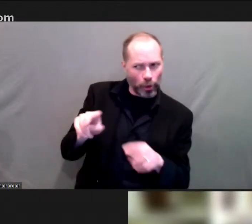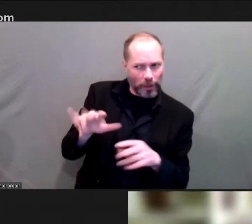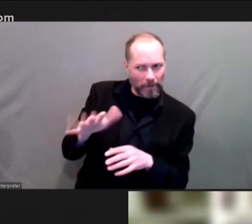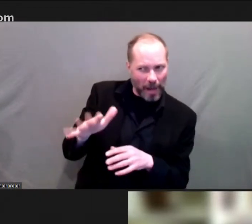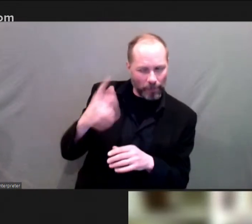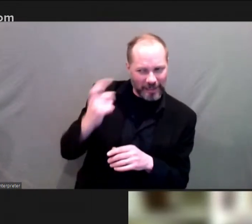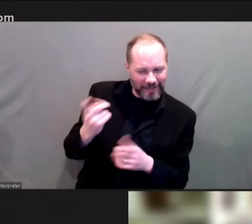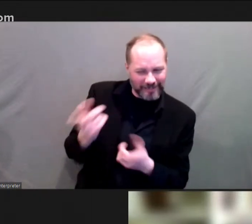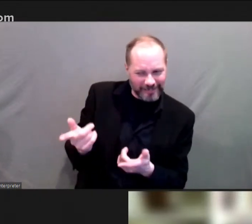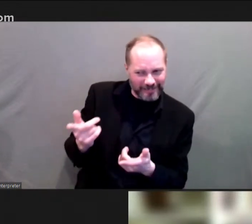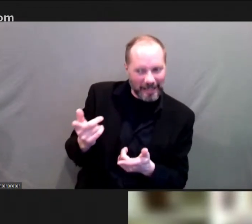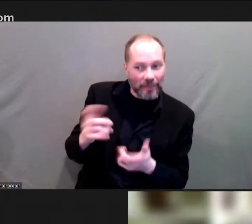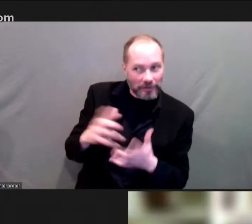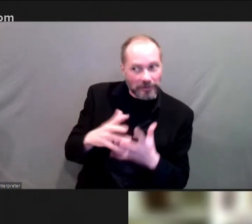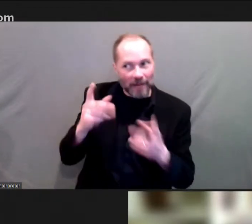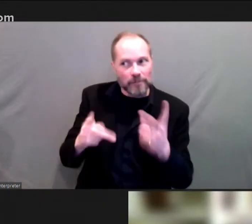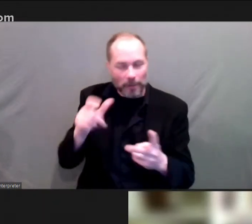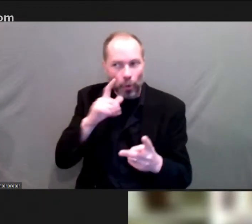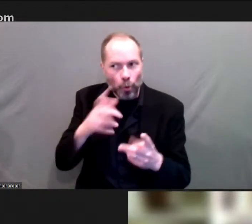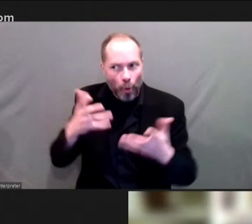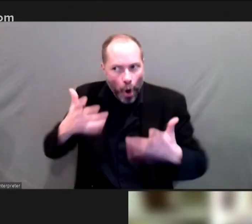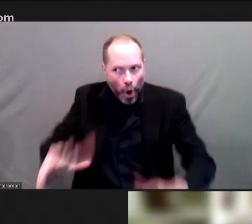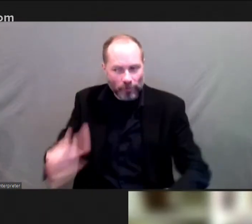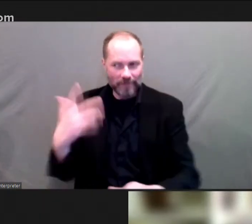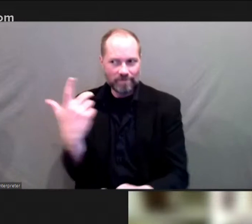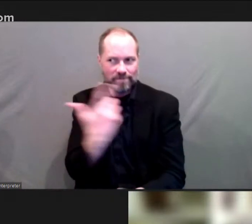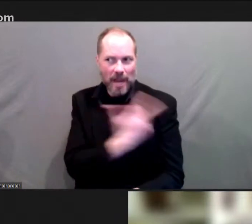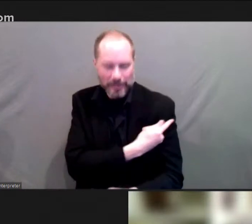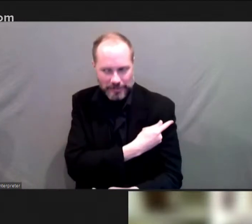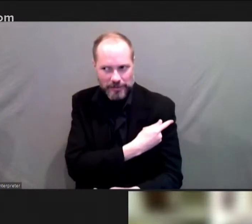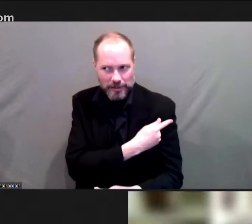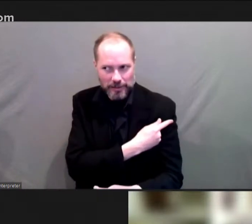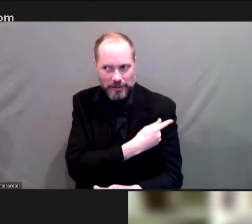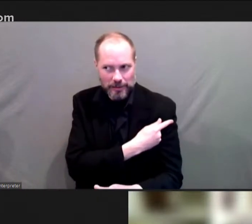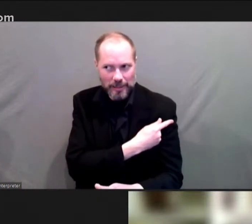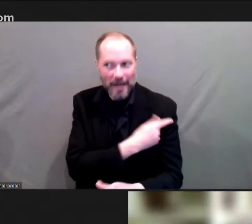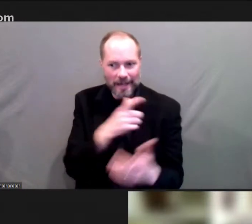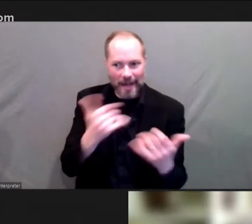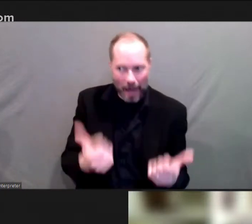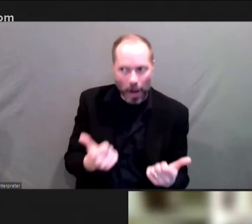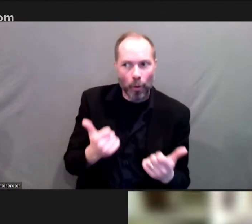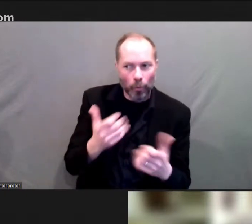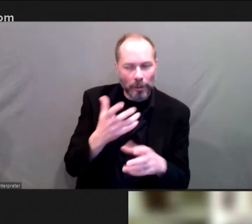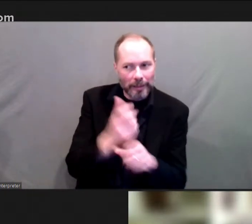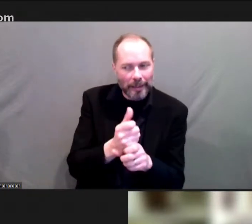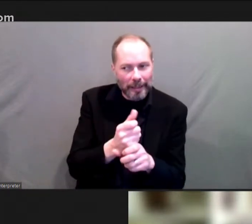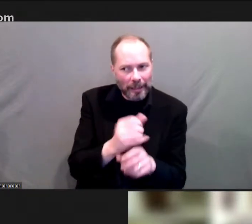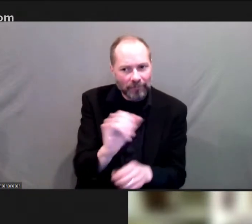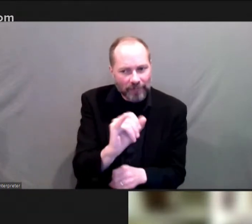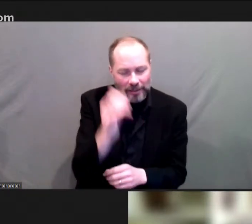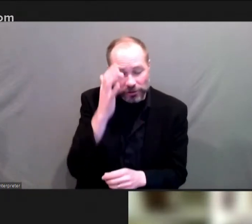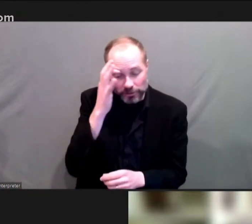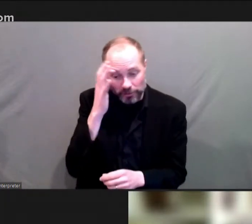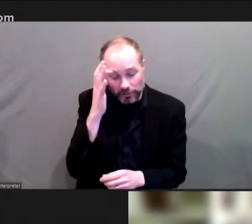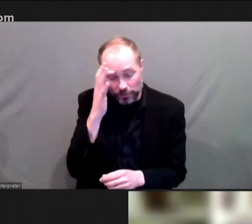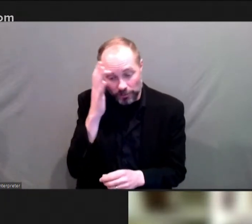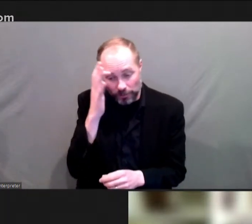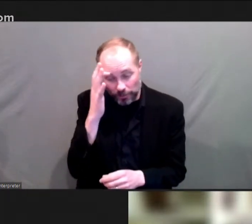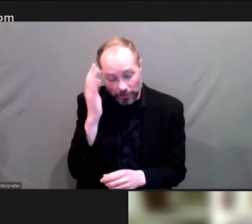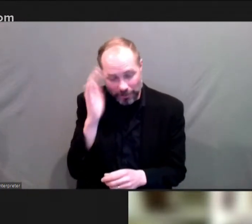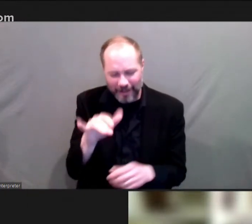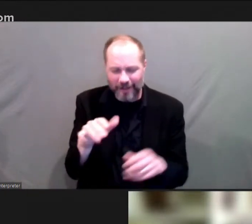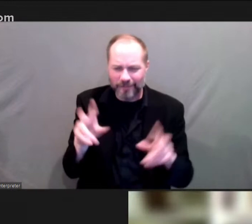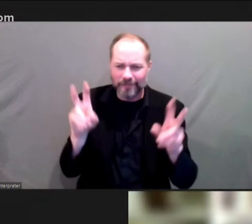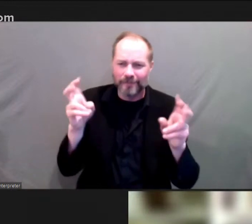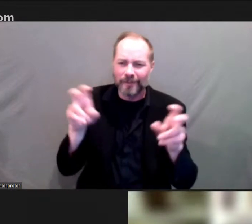of vaccinated people who are getting sick. Or getting breakthrough cases. So I